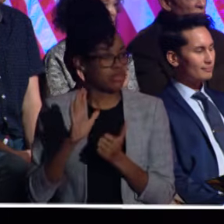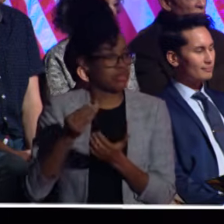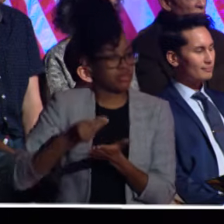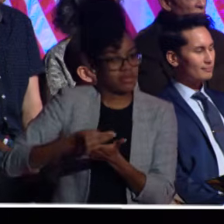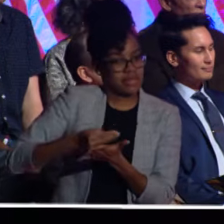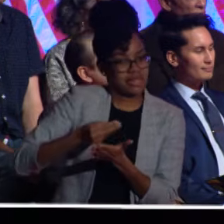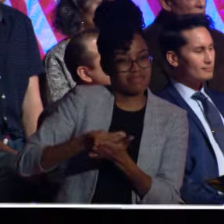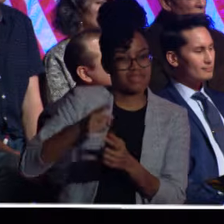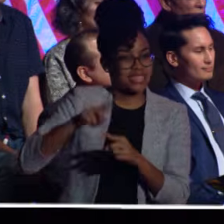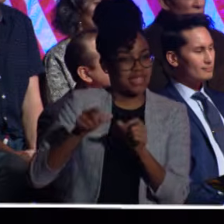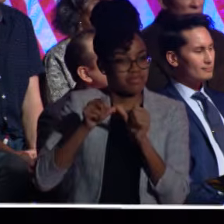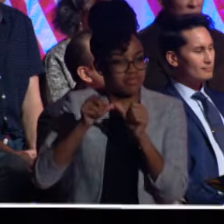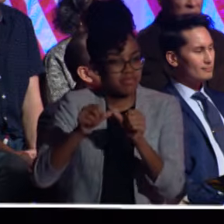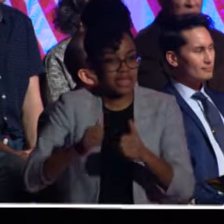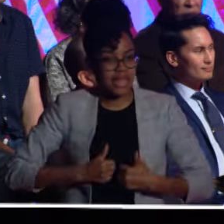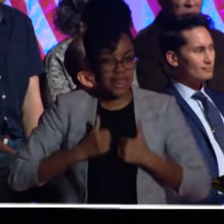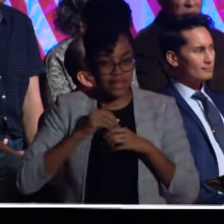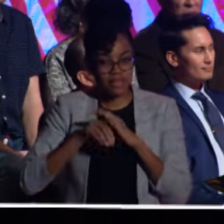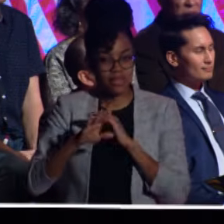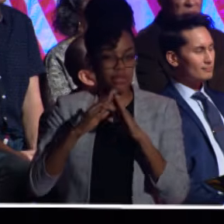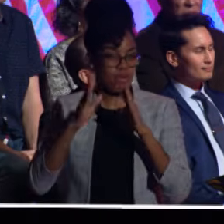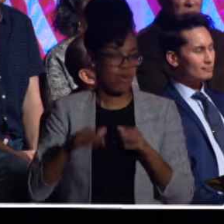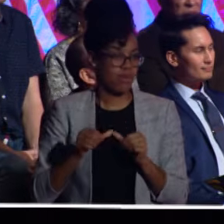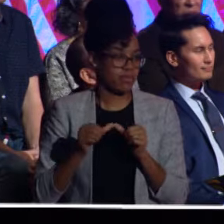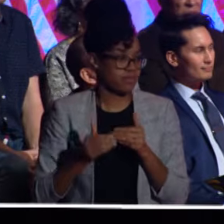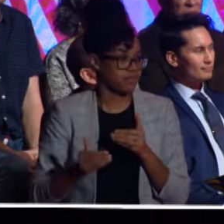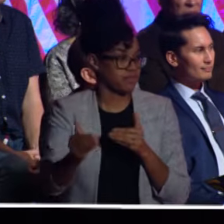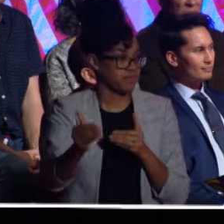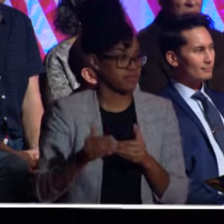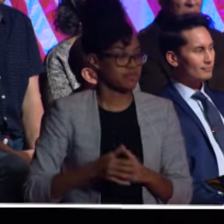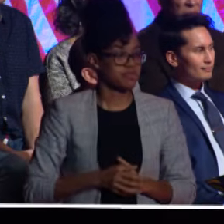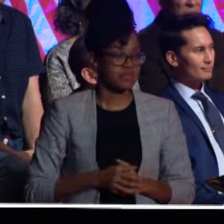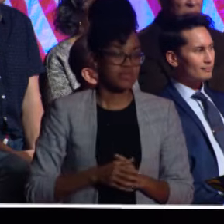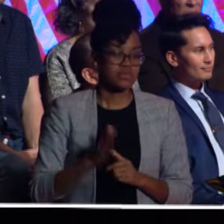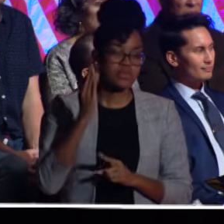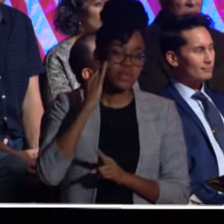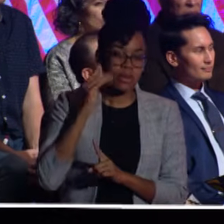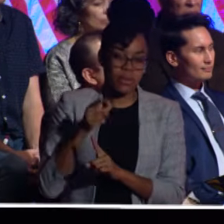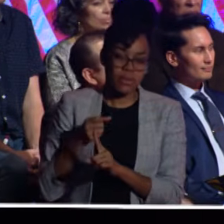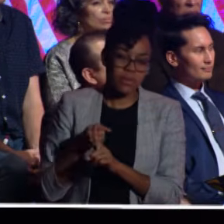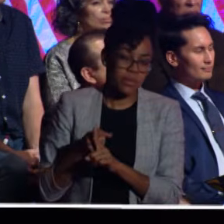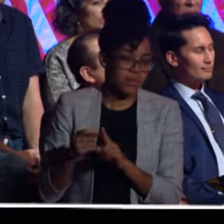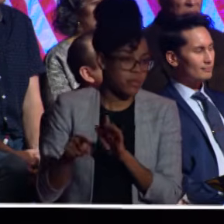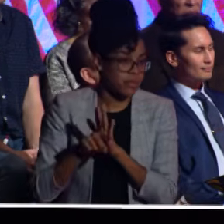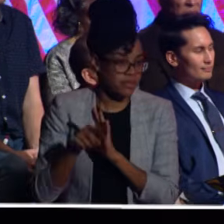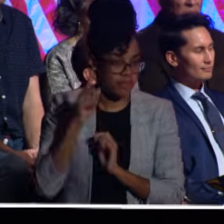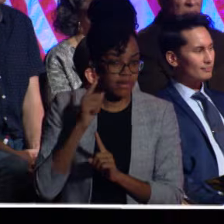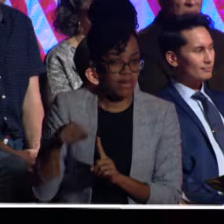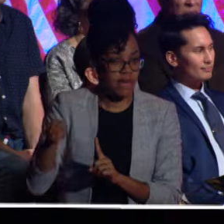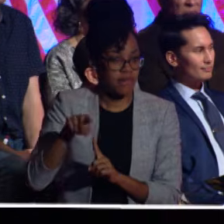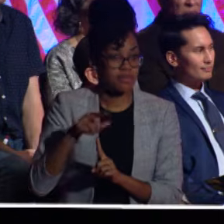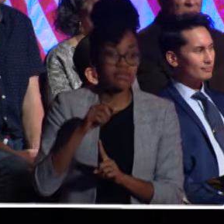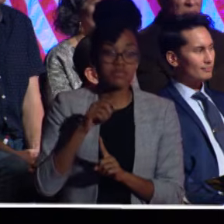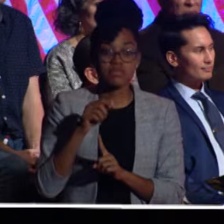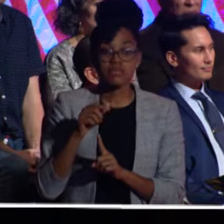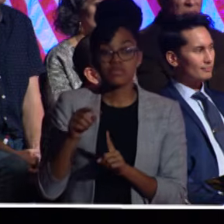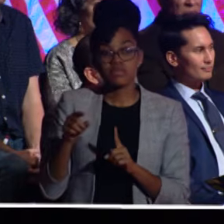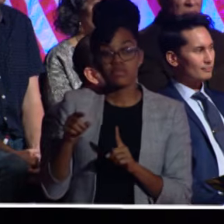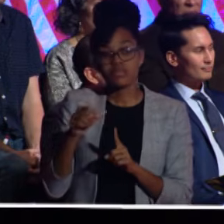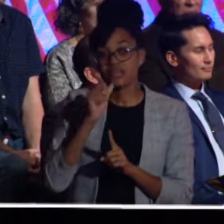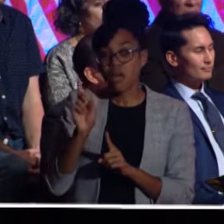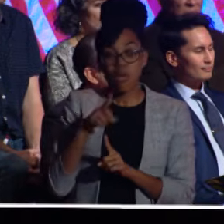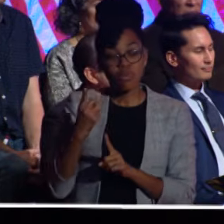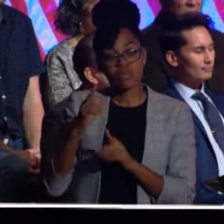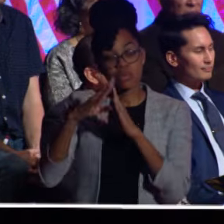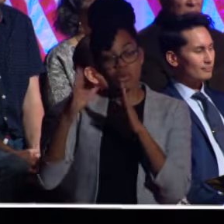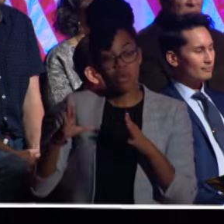in their homes. It's not just homeowners who are feeling the affordability pinch. It's also low and moderate